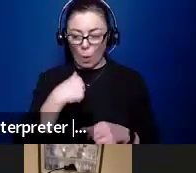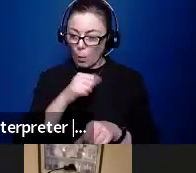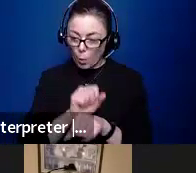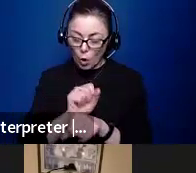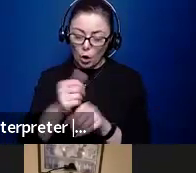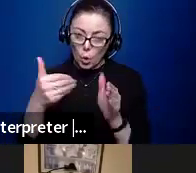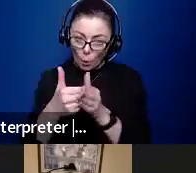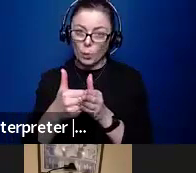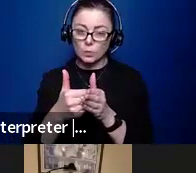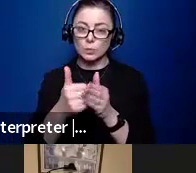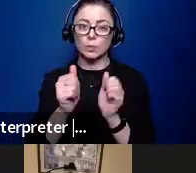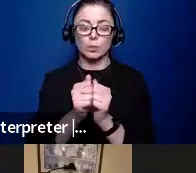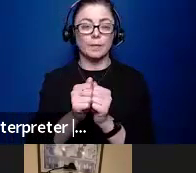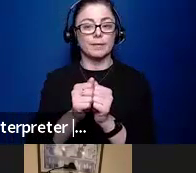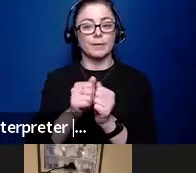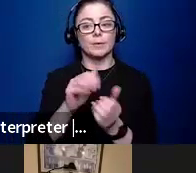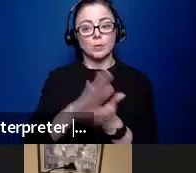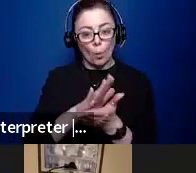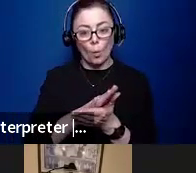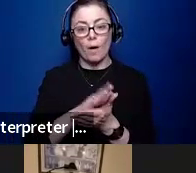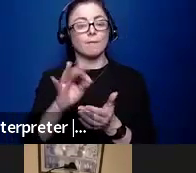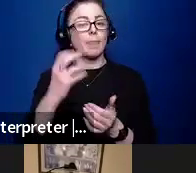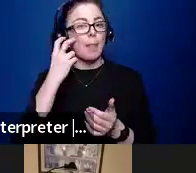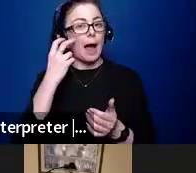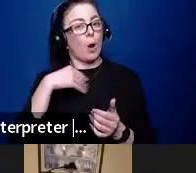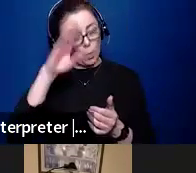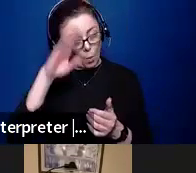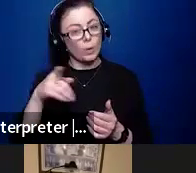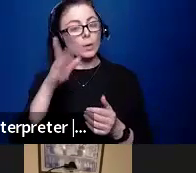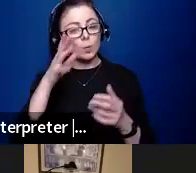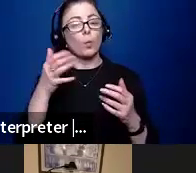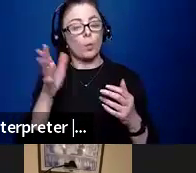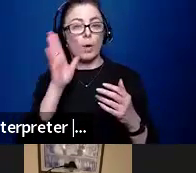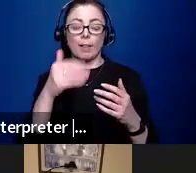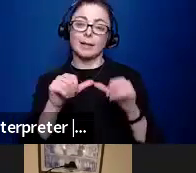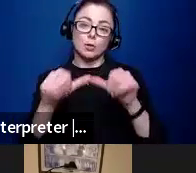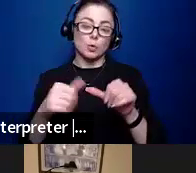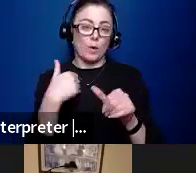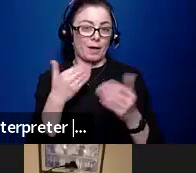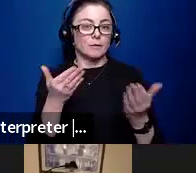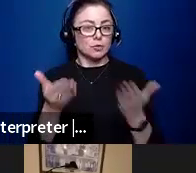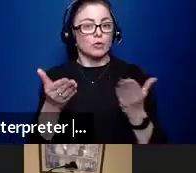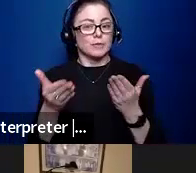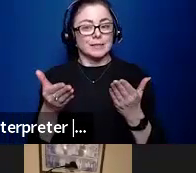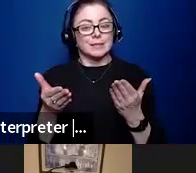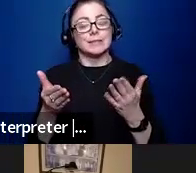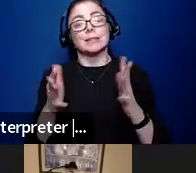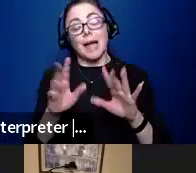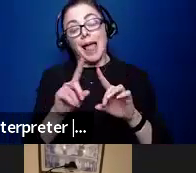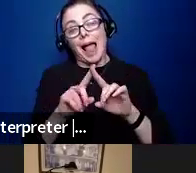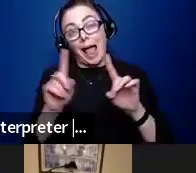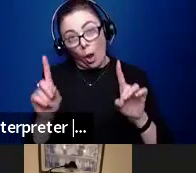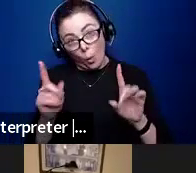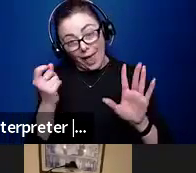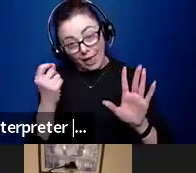closely with the School of the Blind, and I know that he will have those services continued. However, there